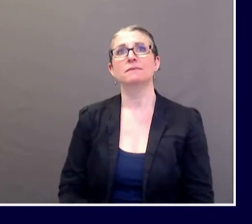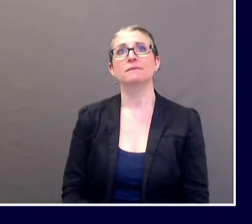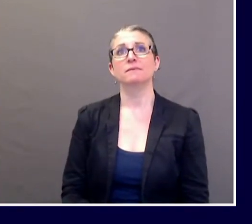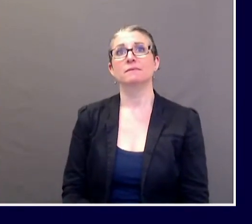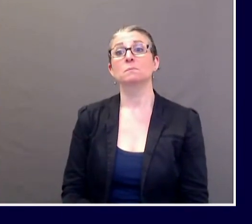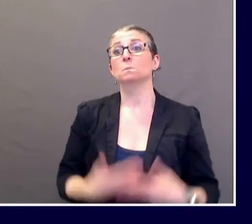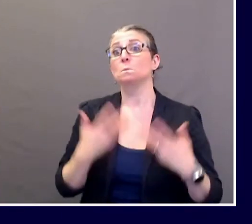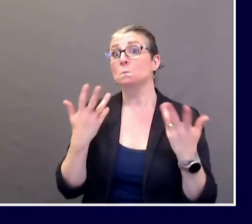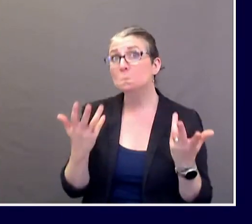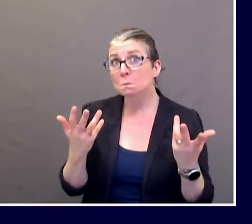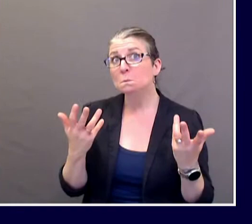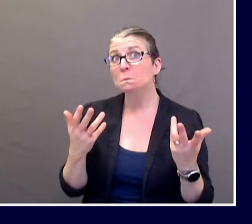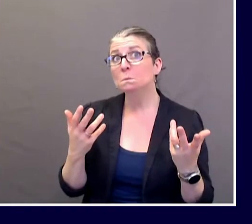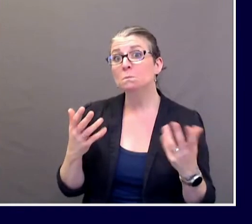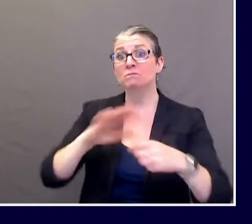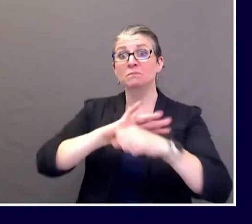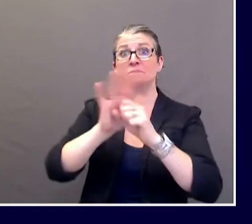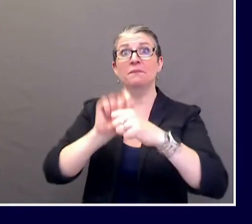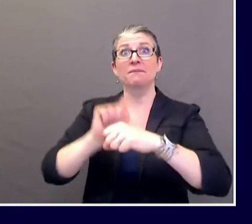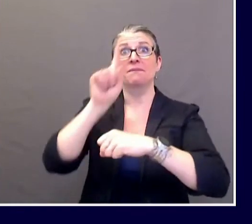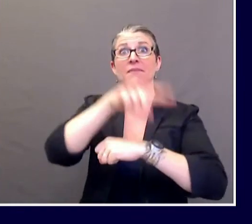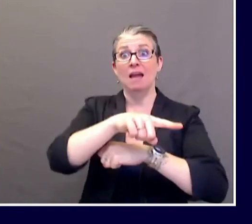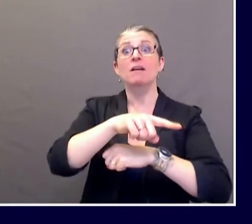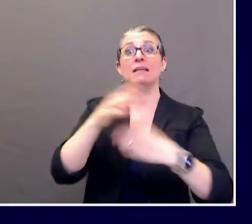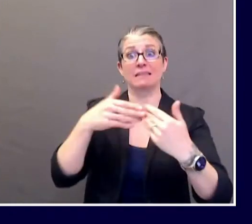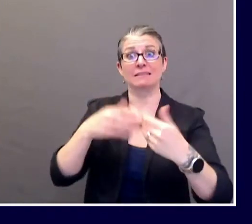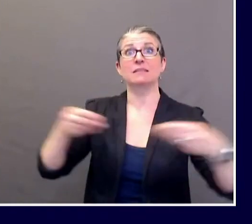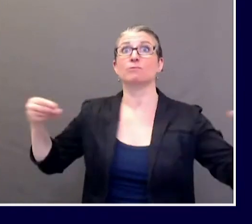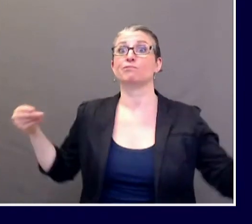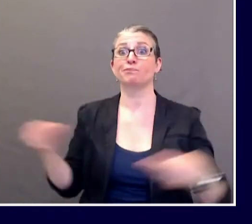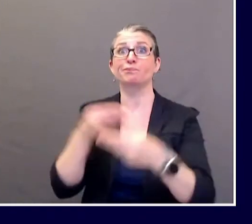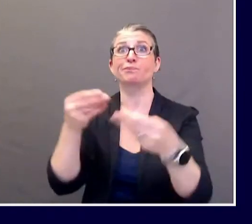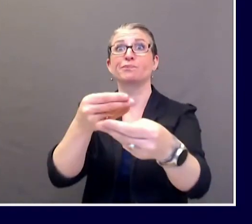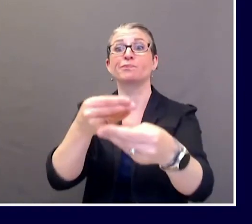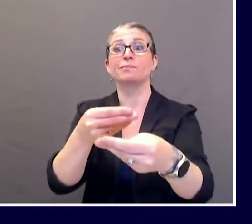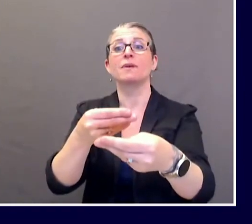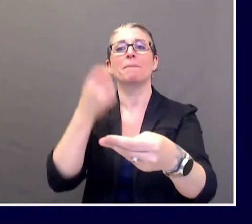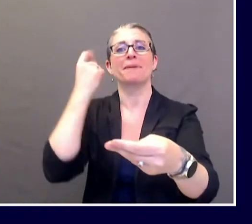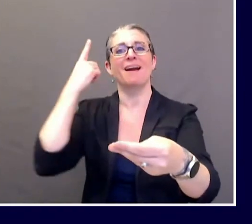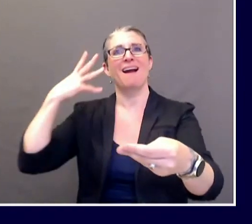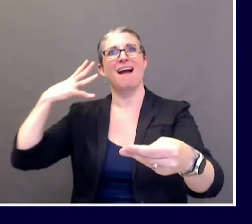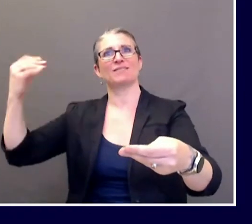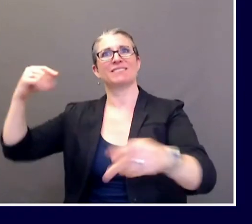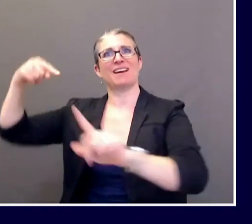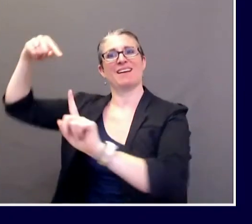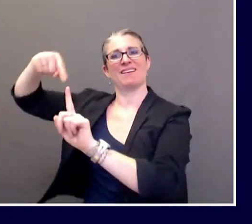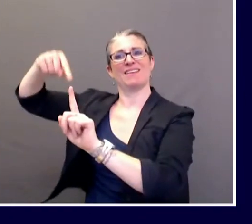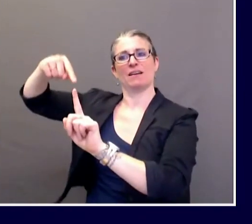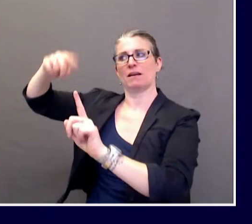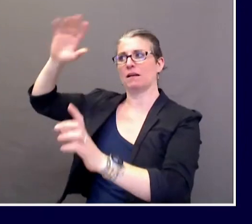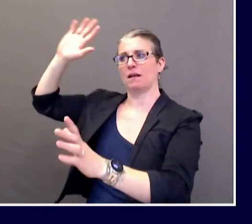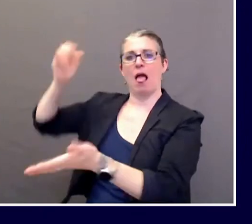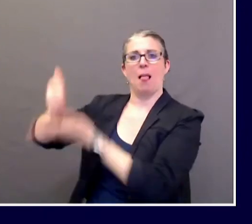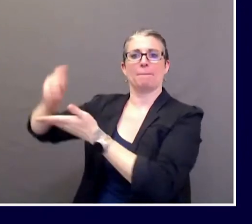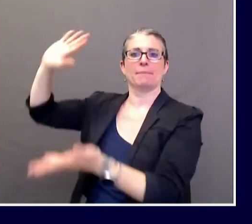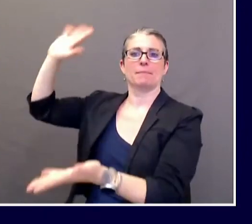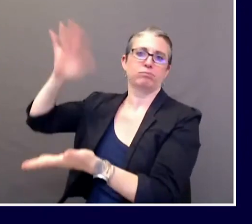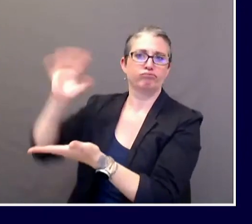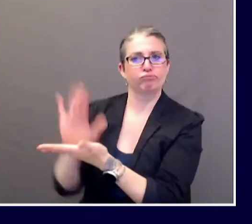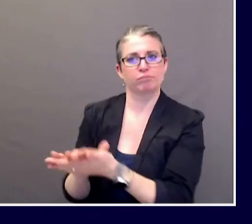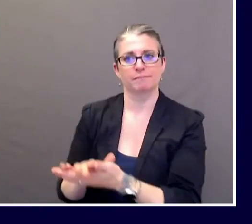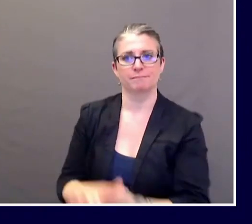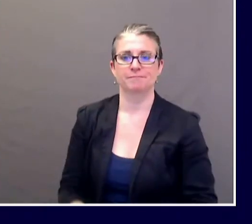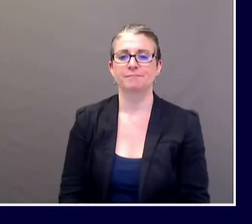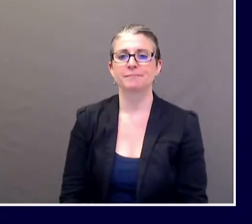conditions. Okay, thanks. And then I wanted to ask you about demand and hesitancy. And I'm just wondering, when you see hospitals